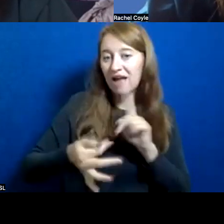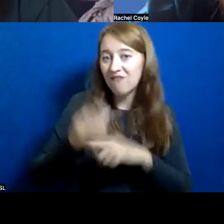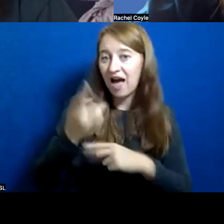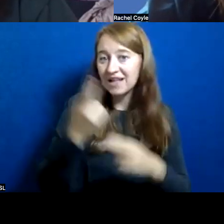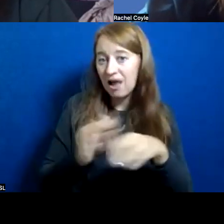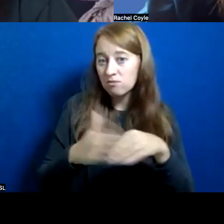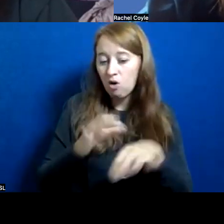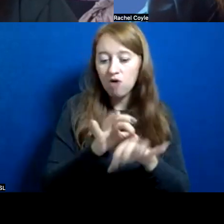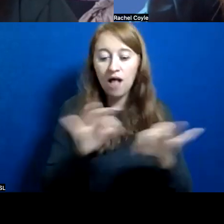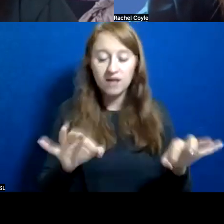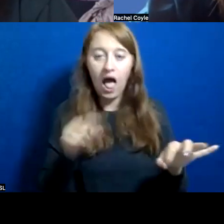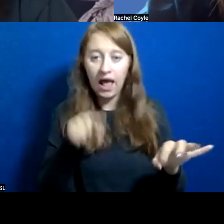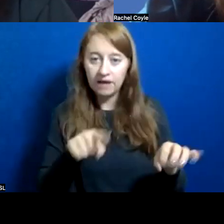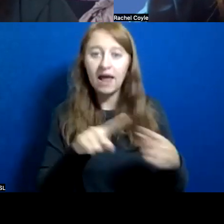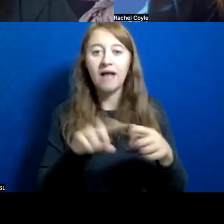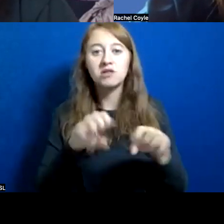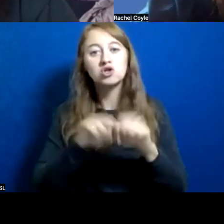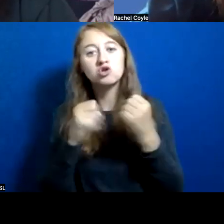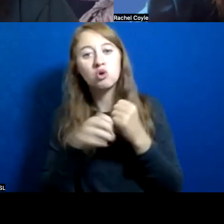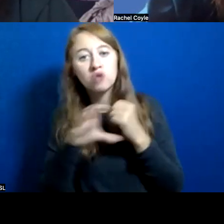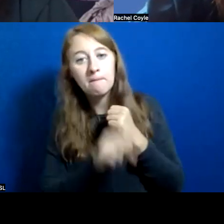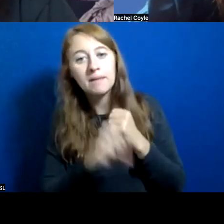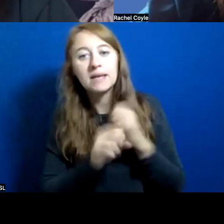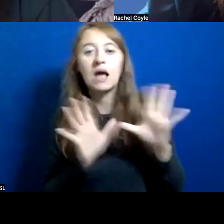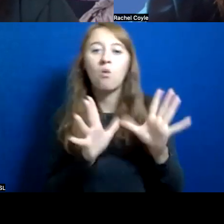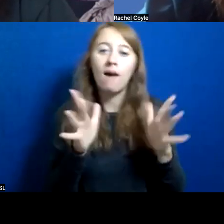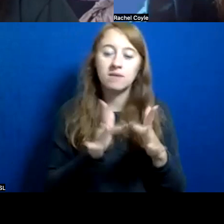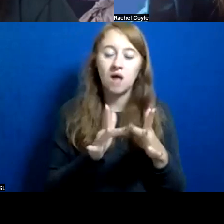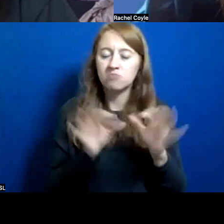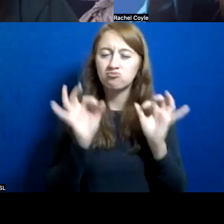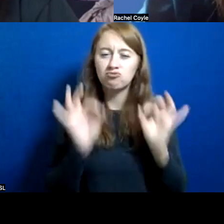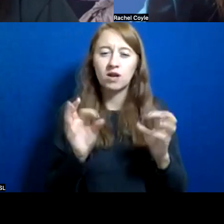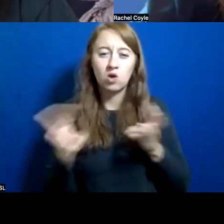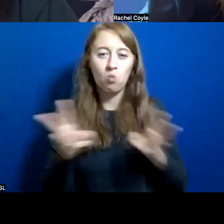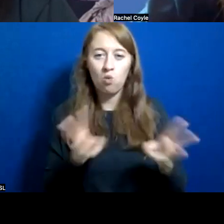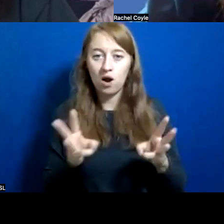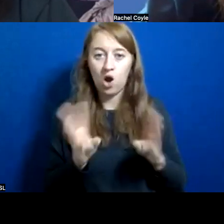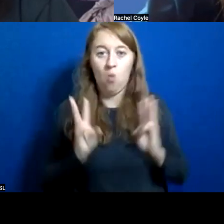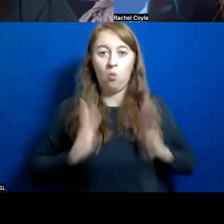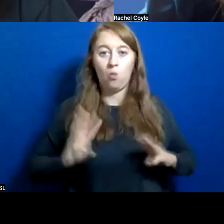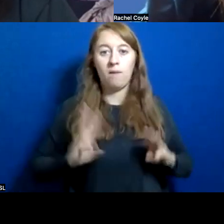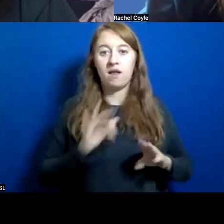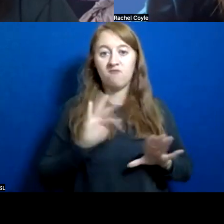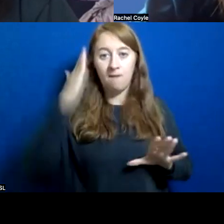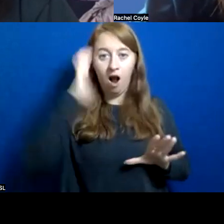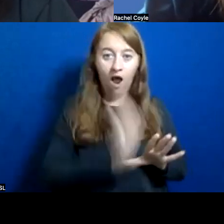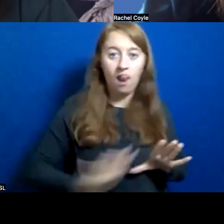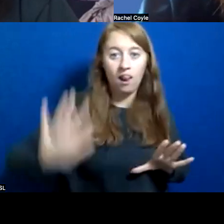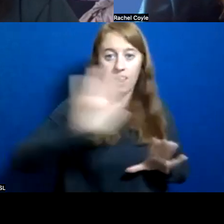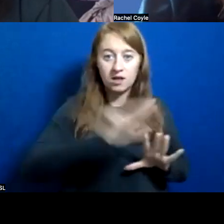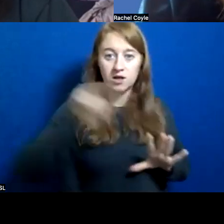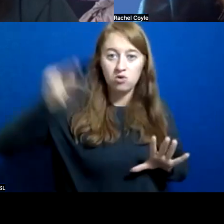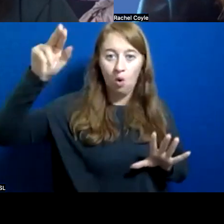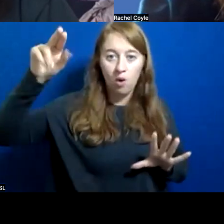It's a fantastic group of women from right across the island. It's a really powerful space. I'd encourage you to learn a little bit more about that. So